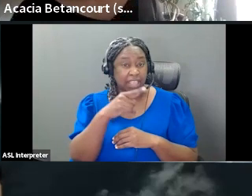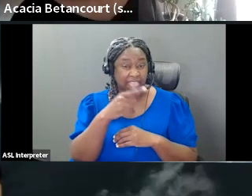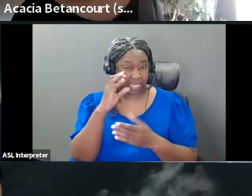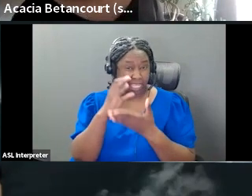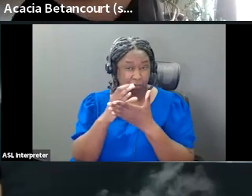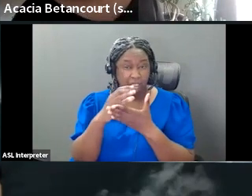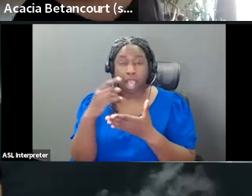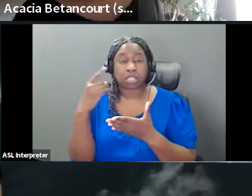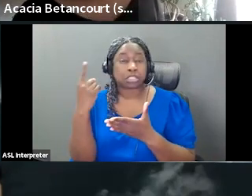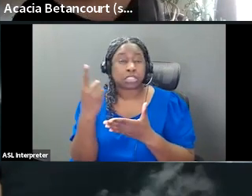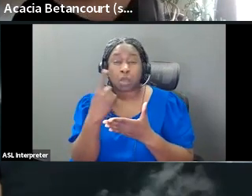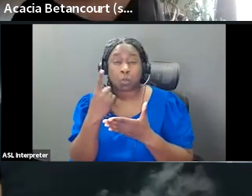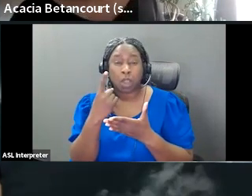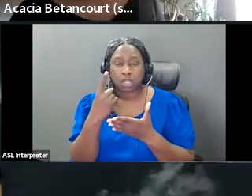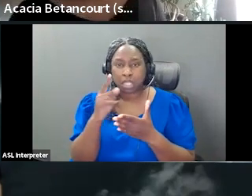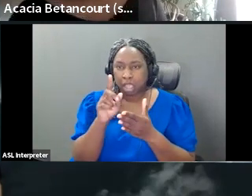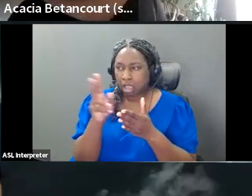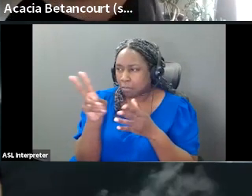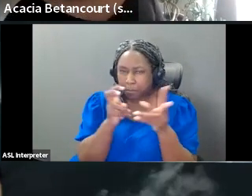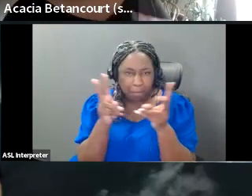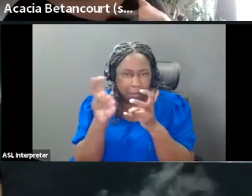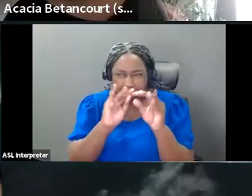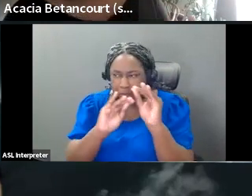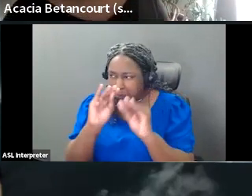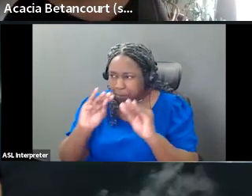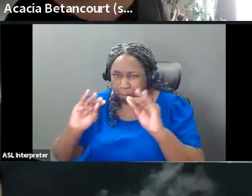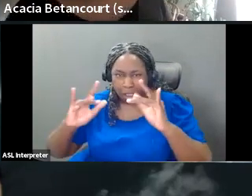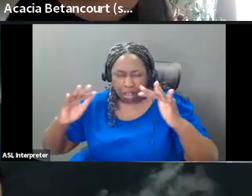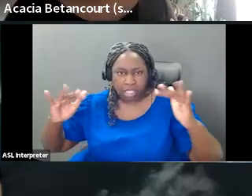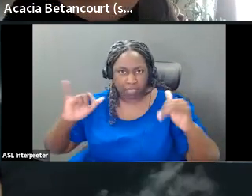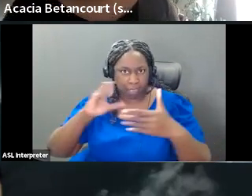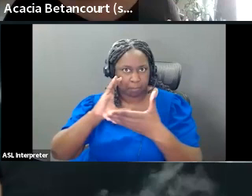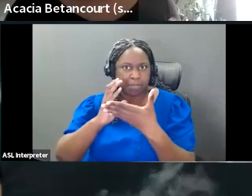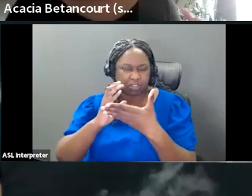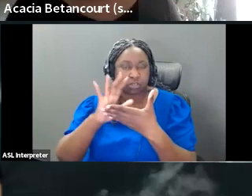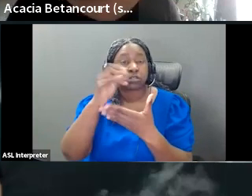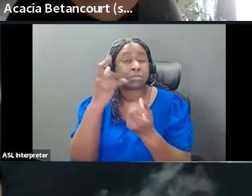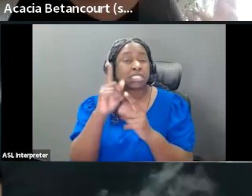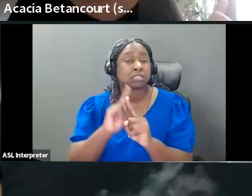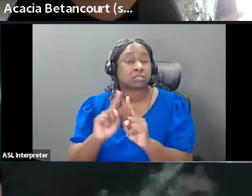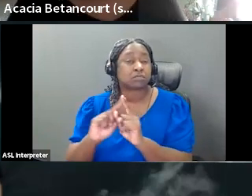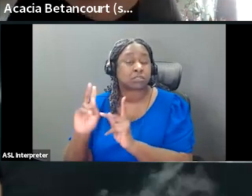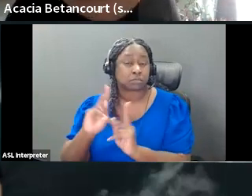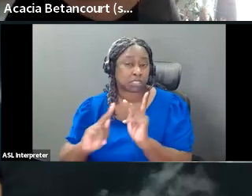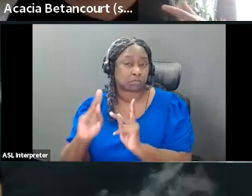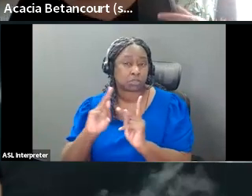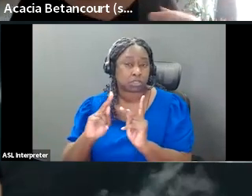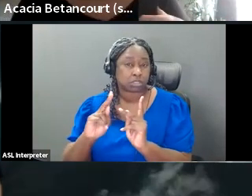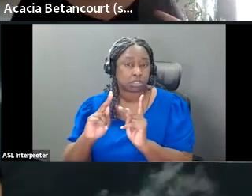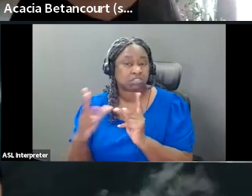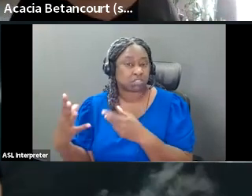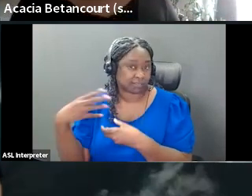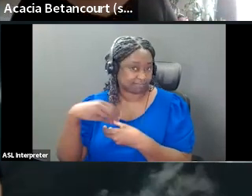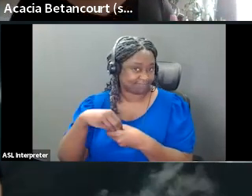someone intentionally made all of these choices. In fact, a lot of different people play a role